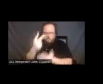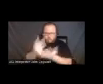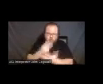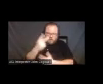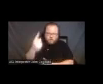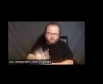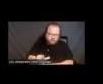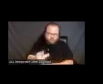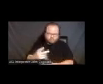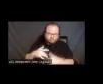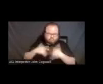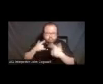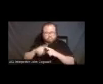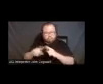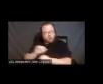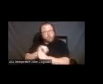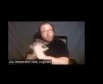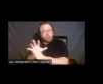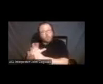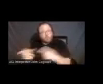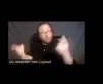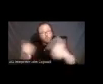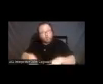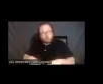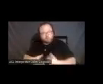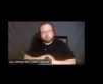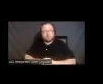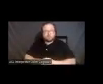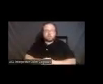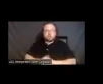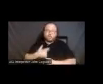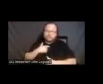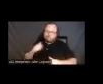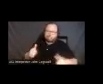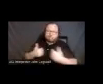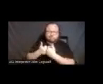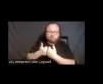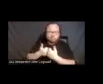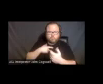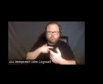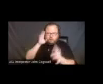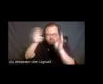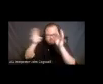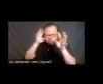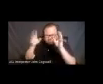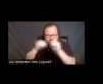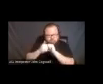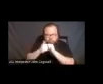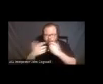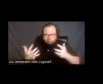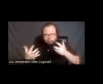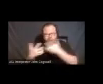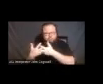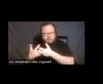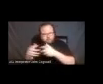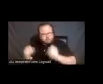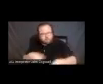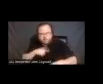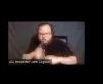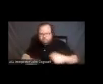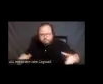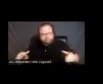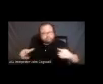But COVID put us in a place where we were challenged to become more creative because we couldn't gather in person.